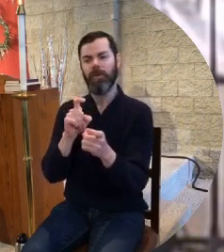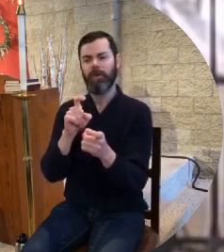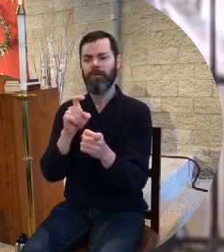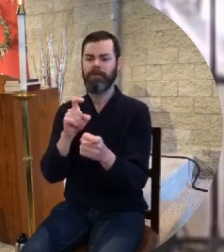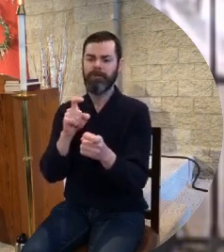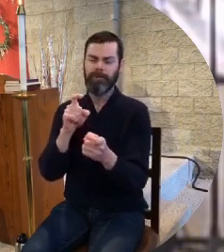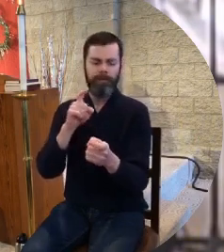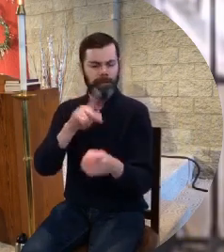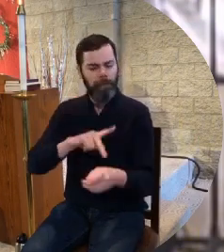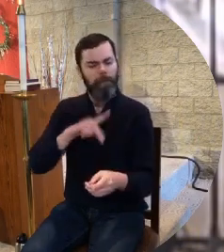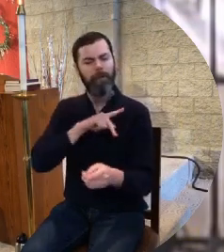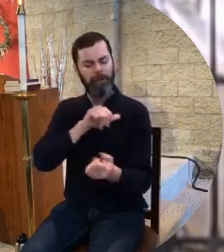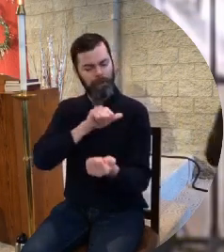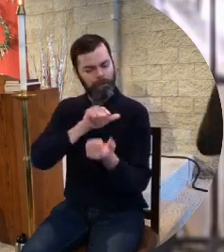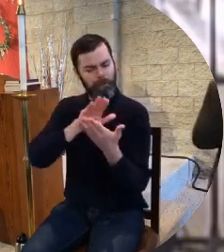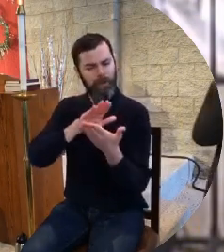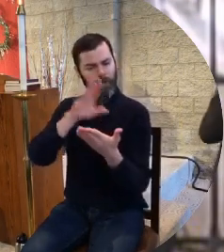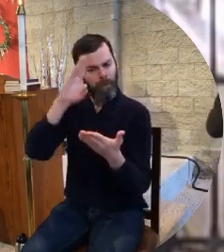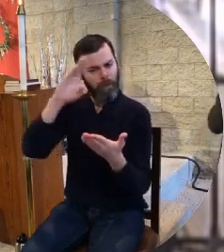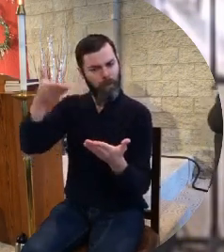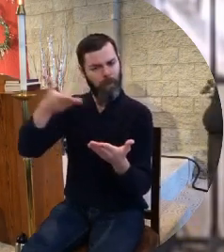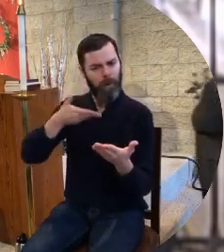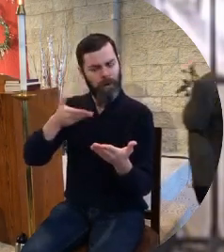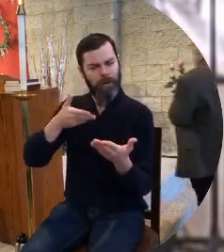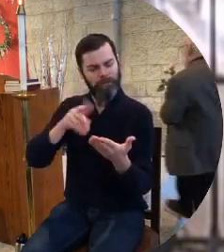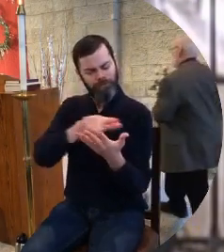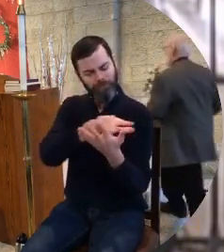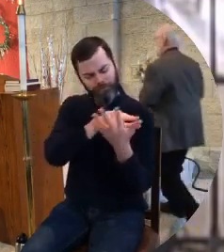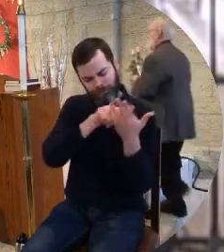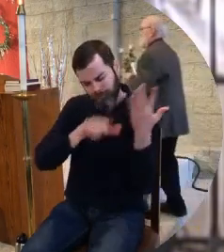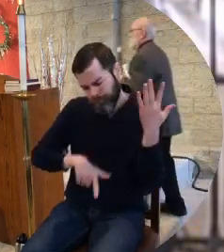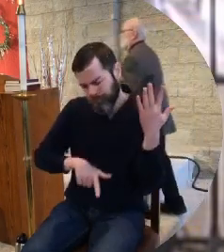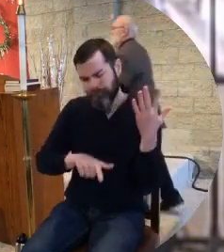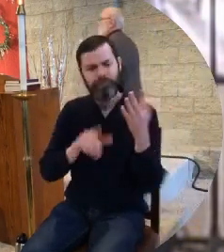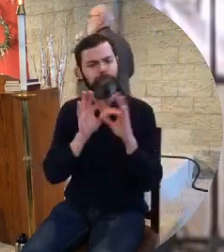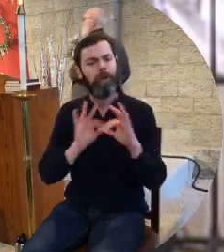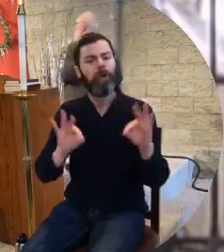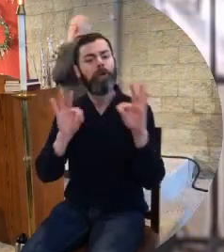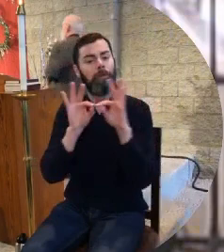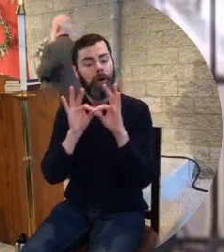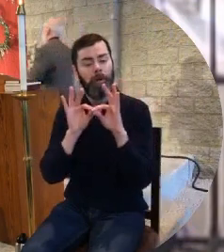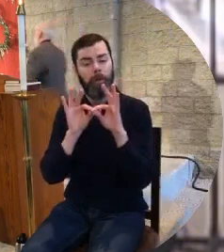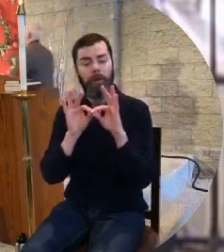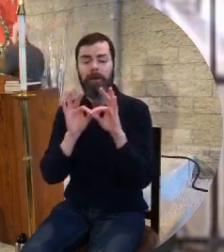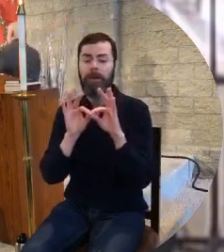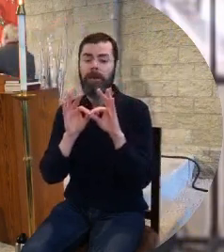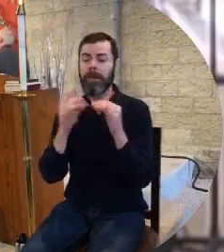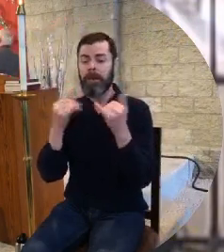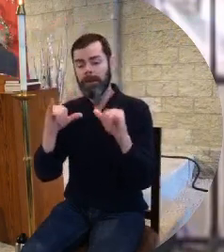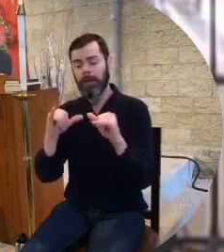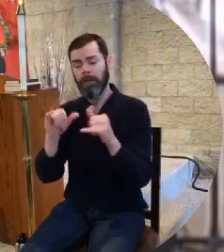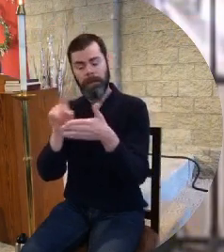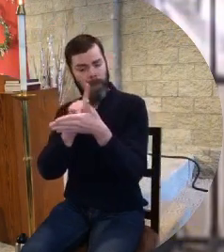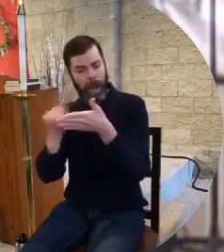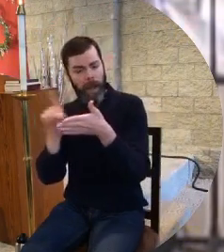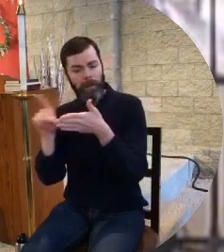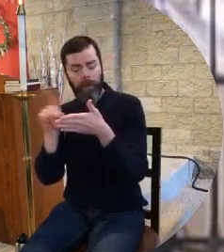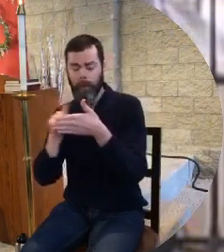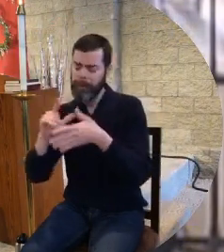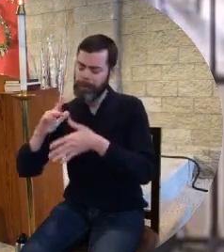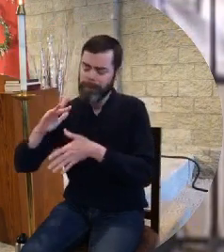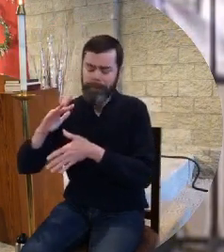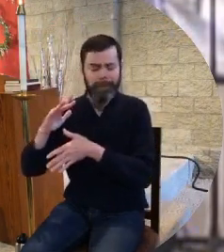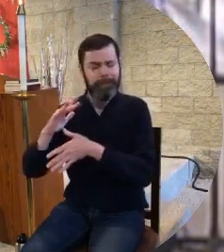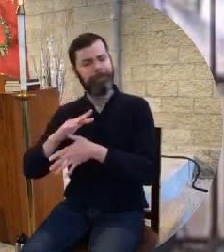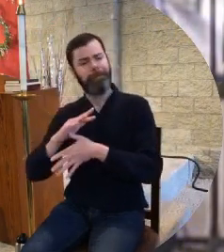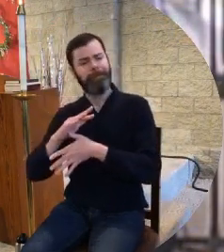welcome. All of that's important, and yet one of the most important things that we say on this platform each and every Sunday